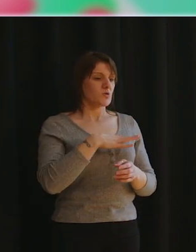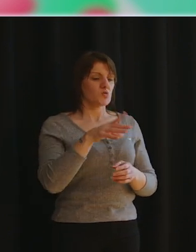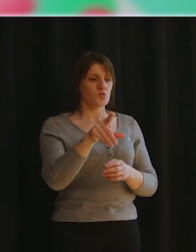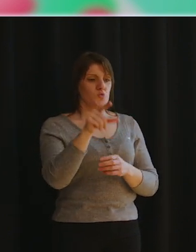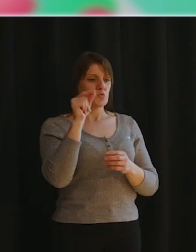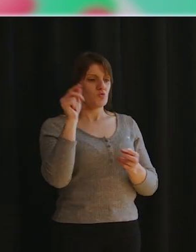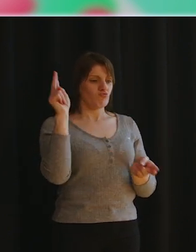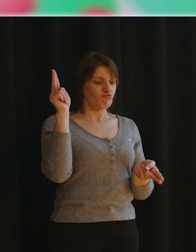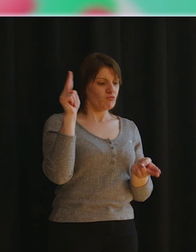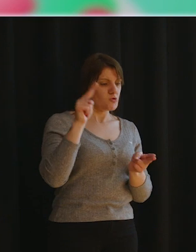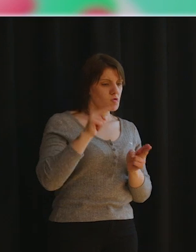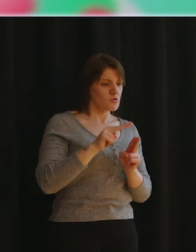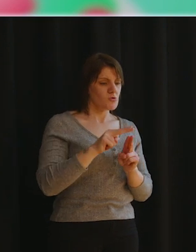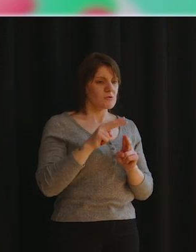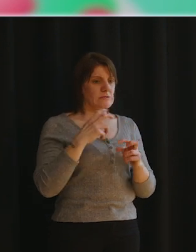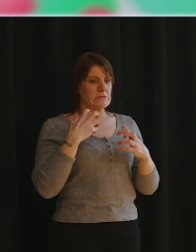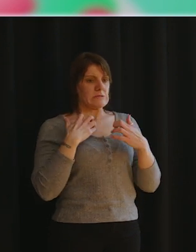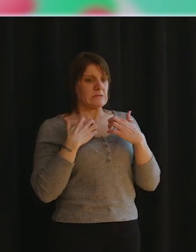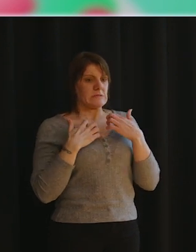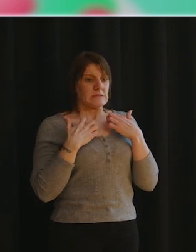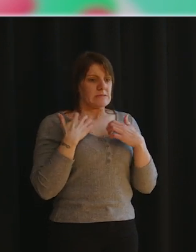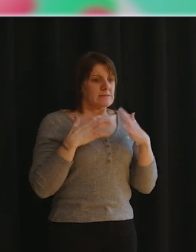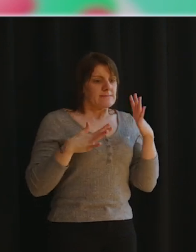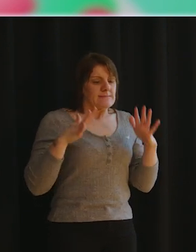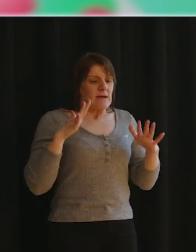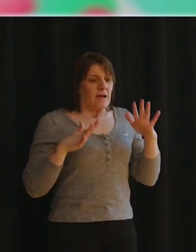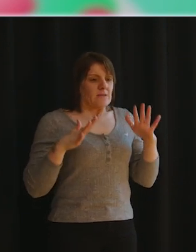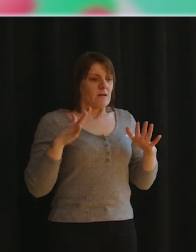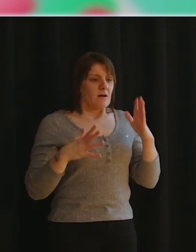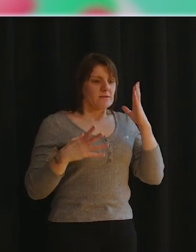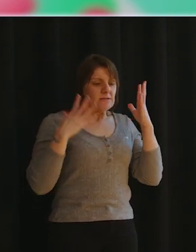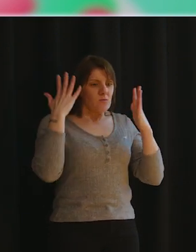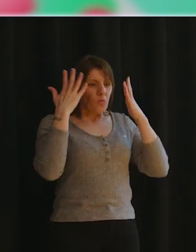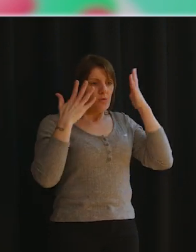sure that you can negotiate,